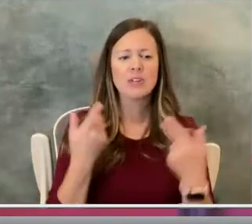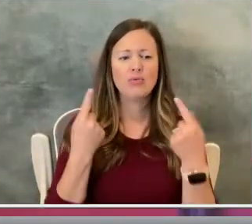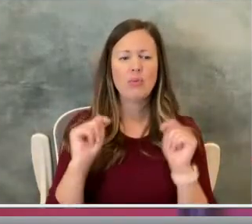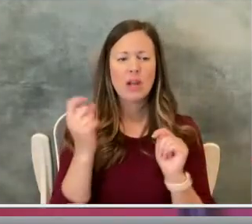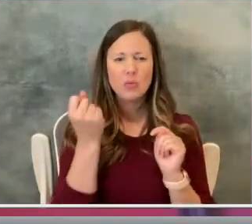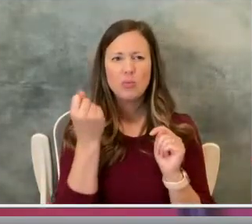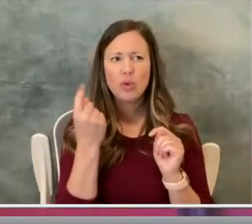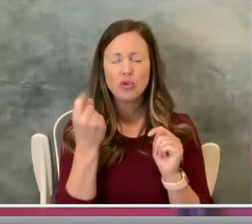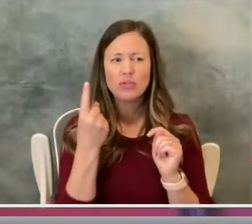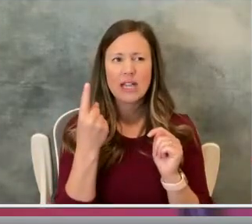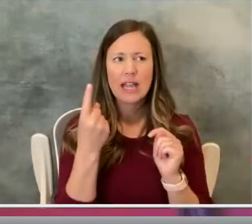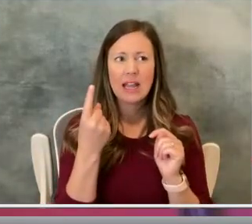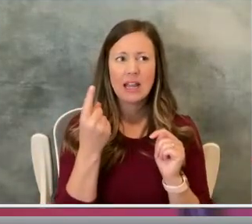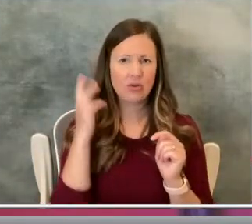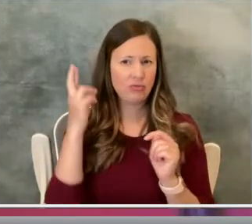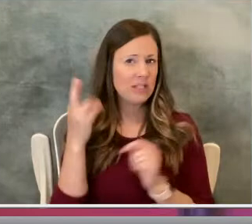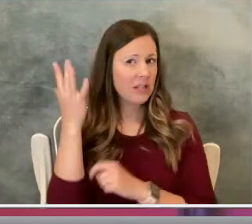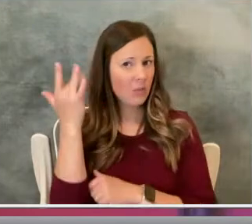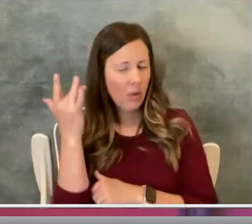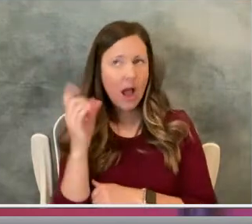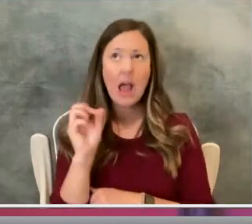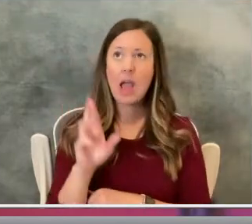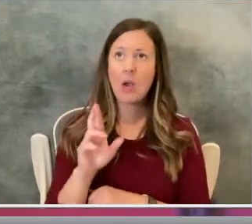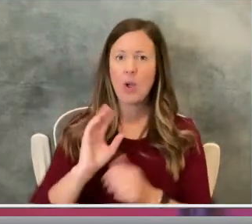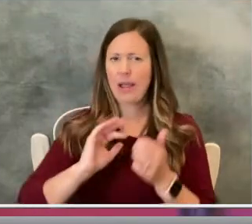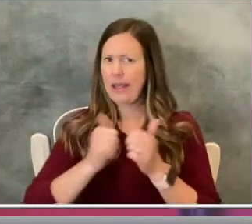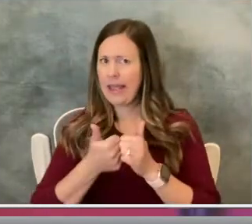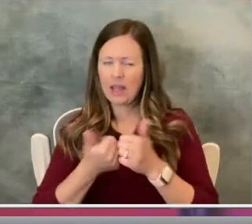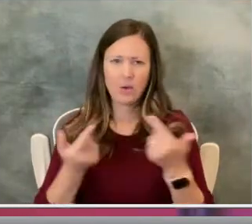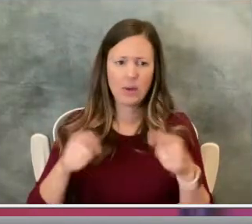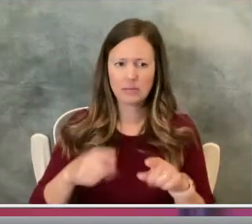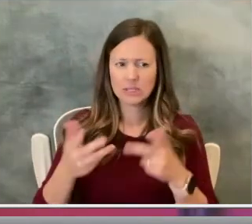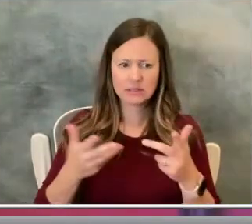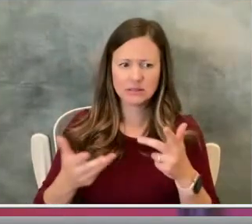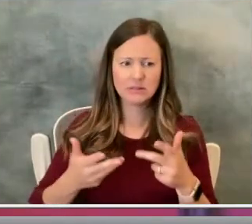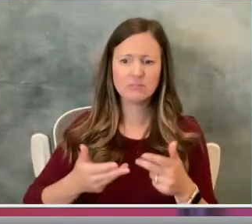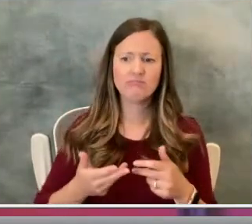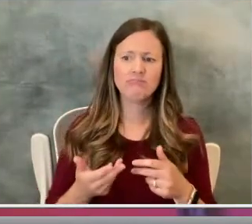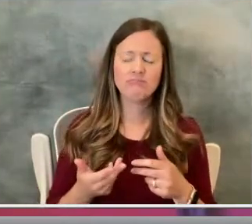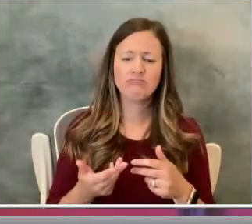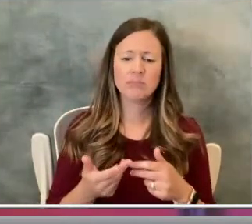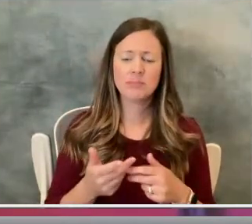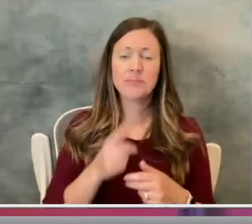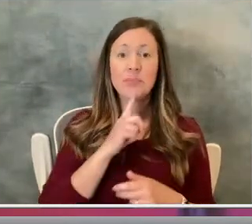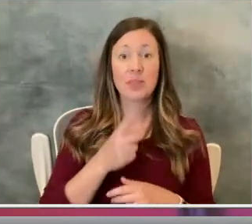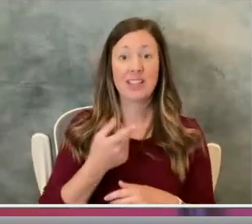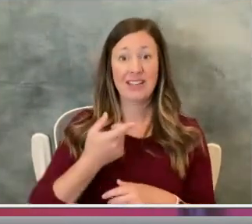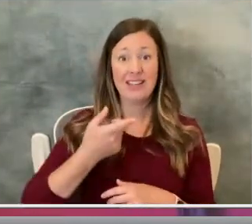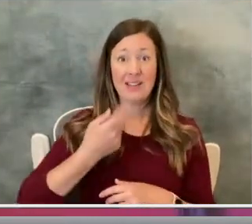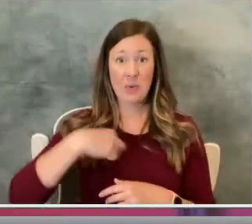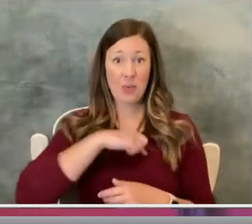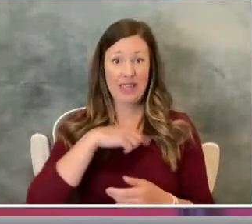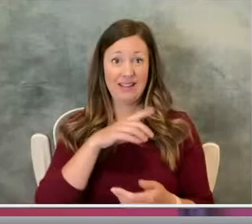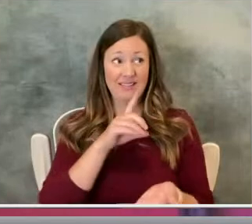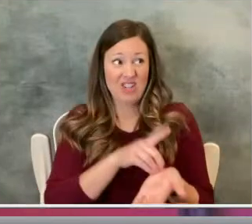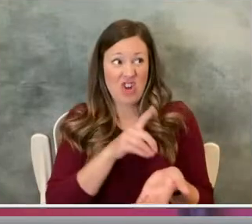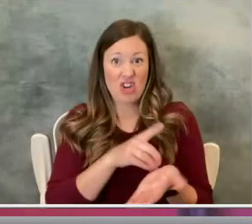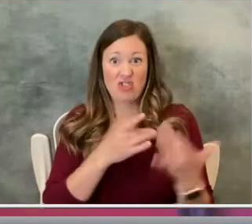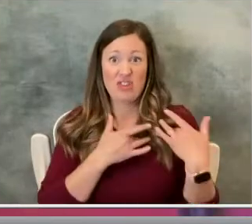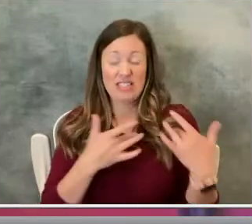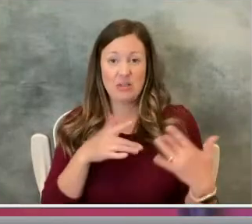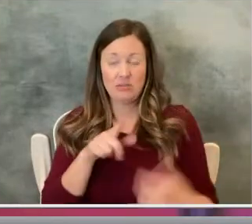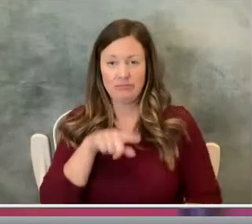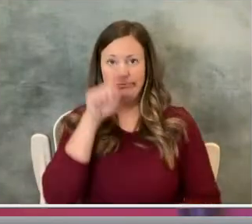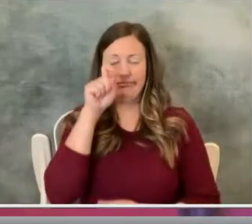this or how it happens, we're often at a loss as well. It often could be some virus that they